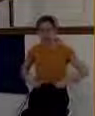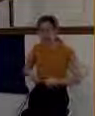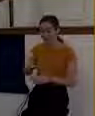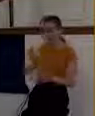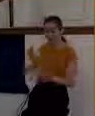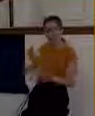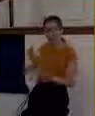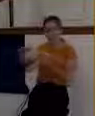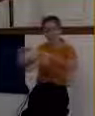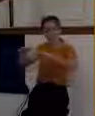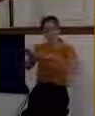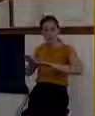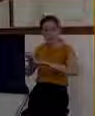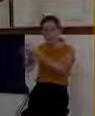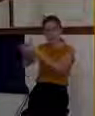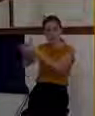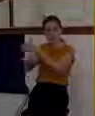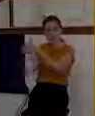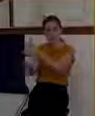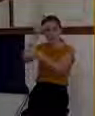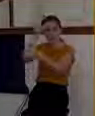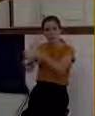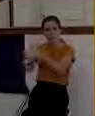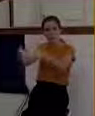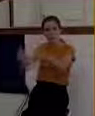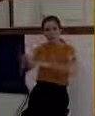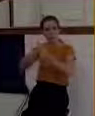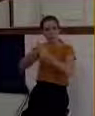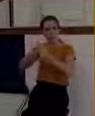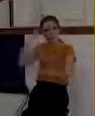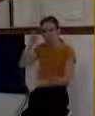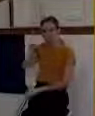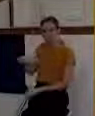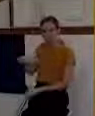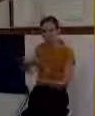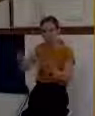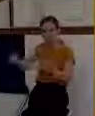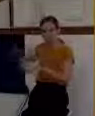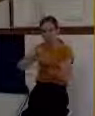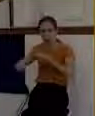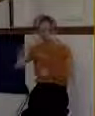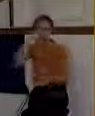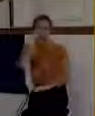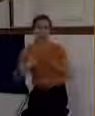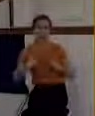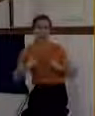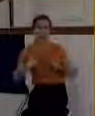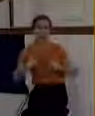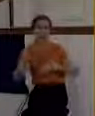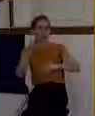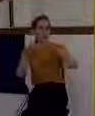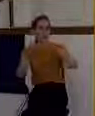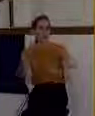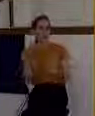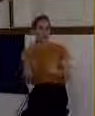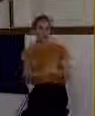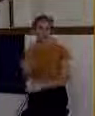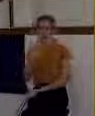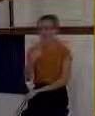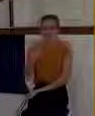great respect on this man of God. And he genuinely mourns over him, saying, "Alas, you are my brother." There is a sense in which they